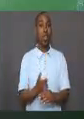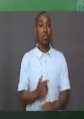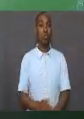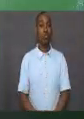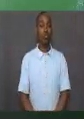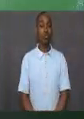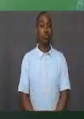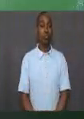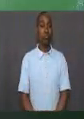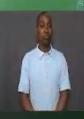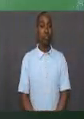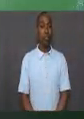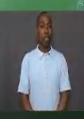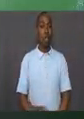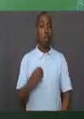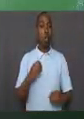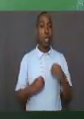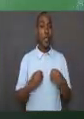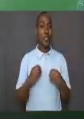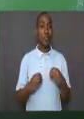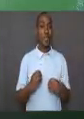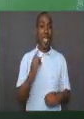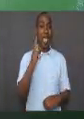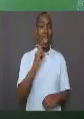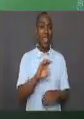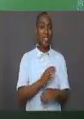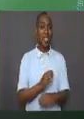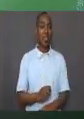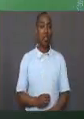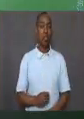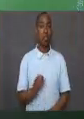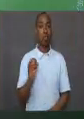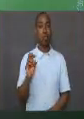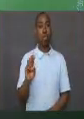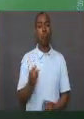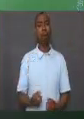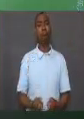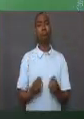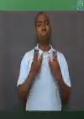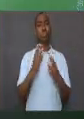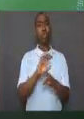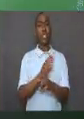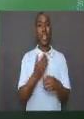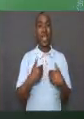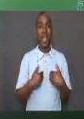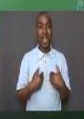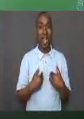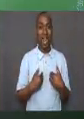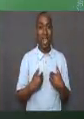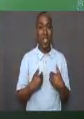Regardless of whether an organism has one cell or many cells, there are